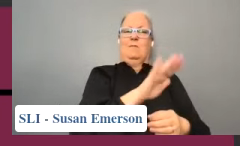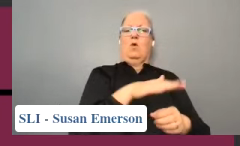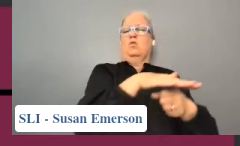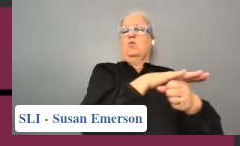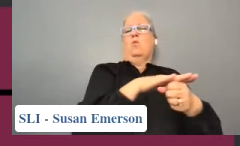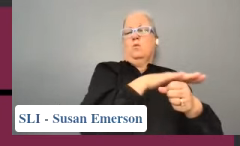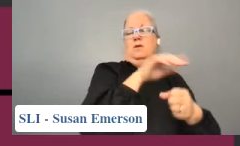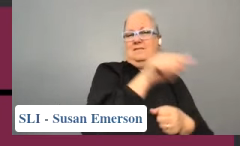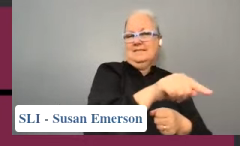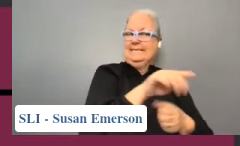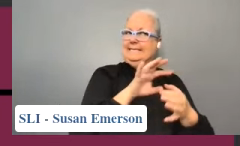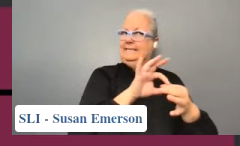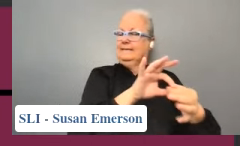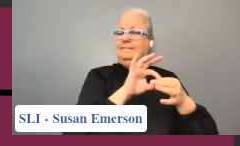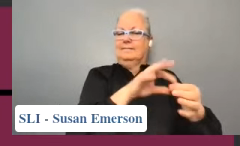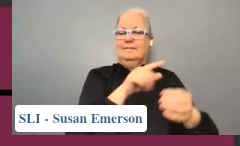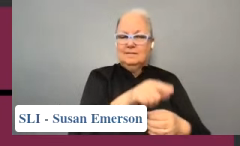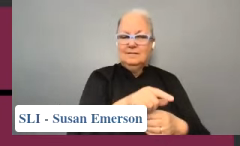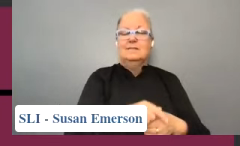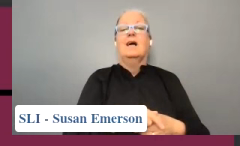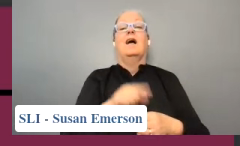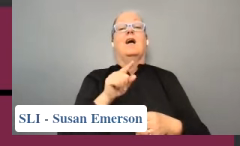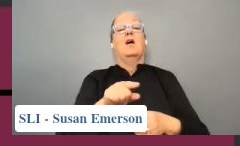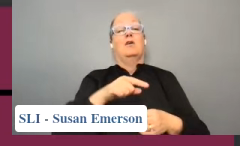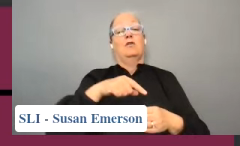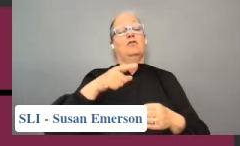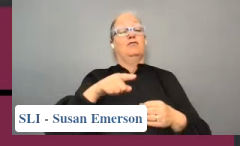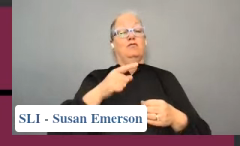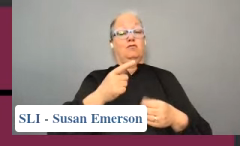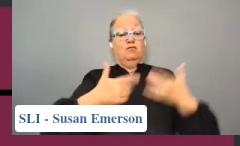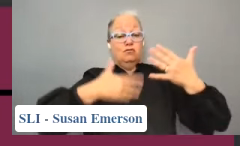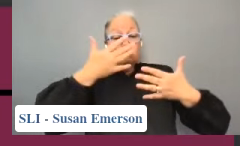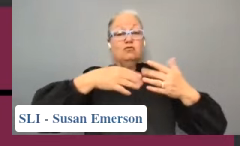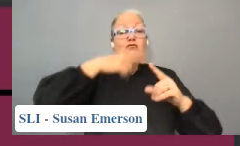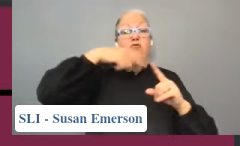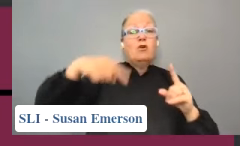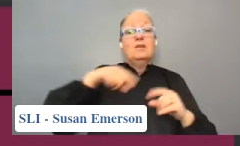that the data is never made public in a way that compromises privacy or security.